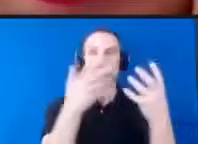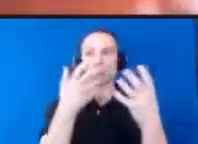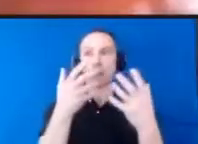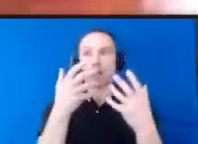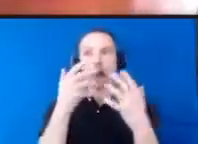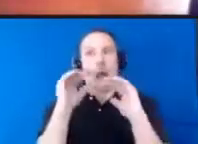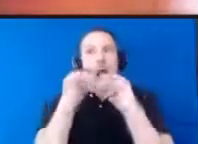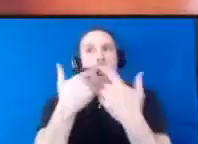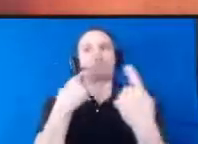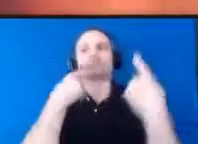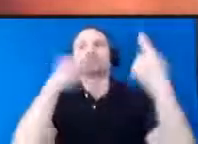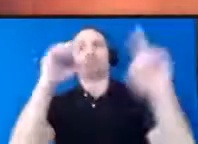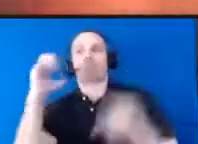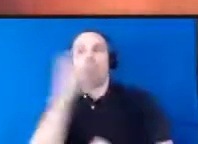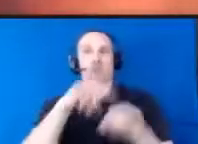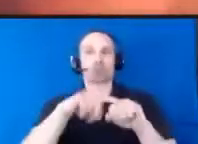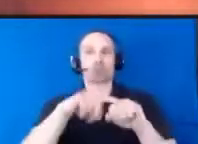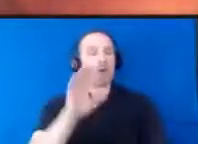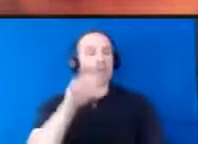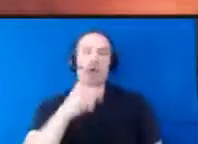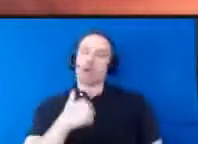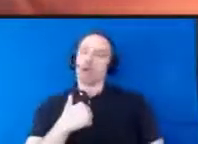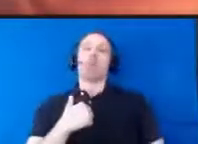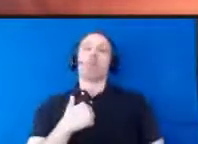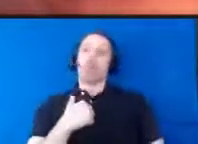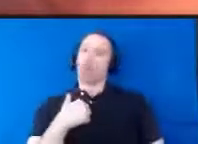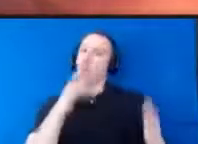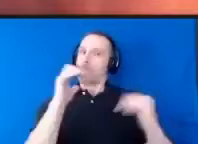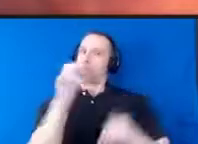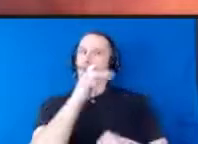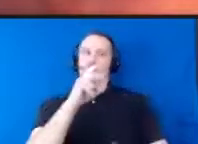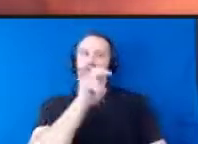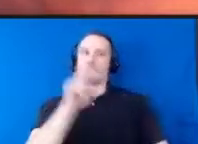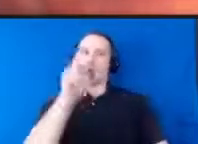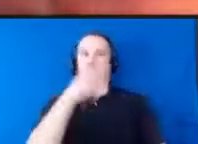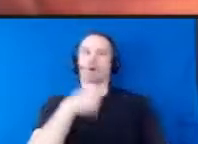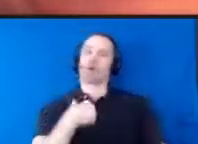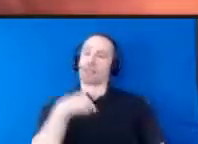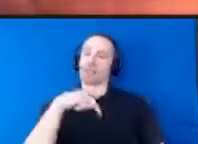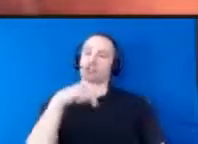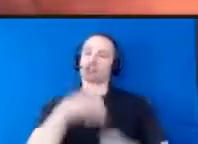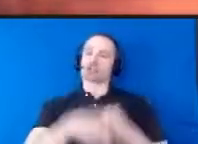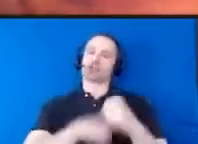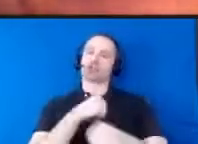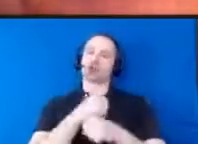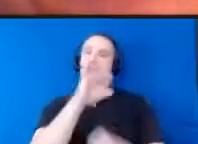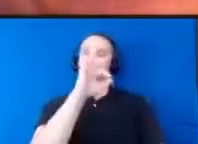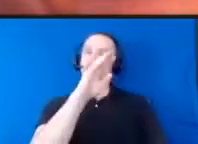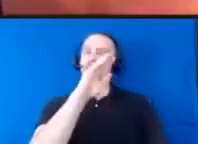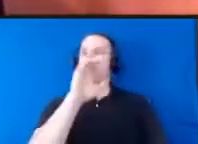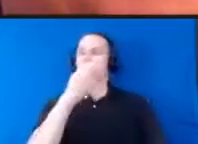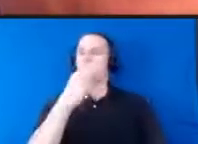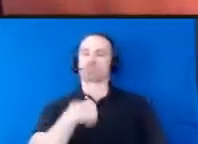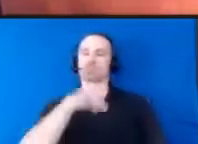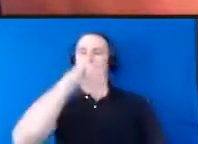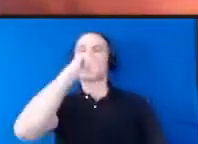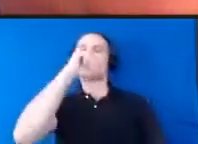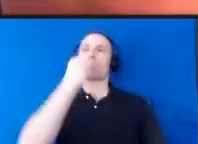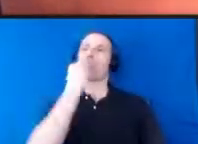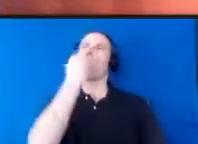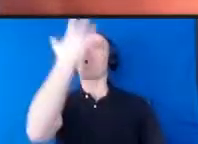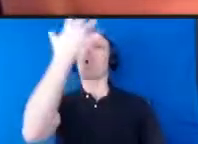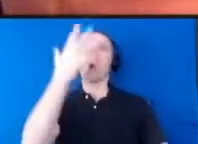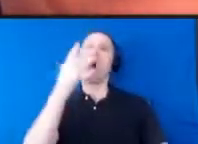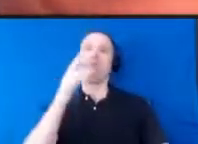Boy, I sure hope we get back to traveling, because I really like to go somewhere warm this time of year, and obviously I didn't, and I'm sure other people